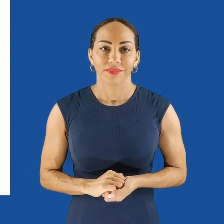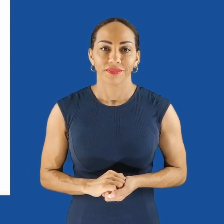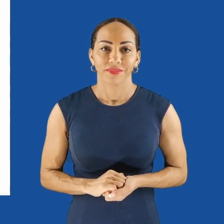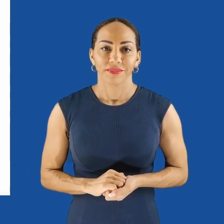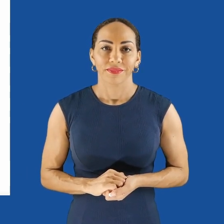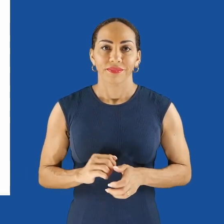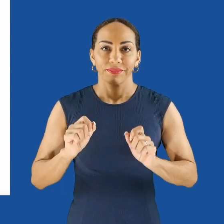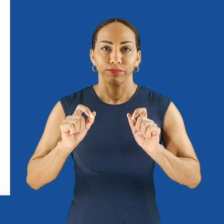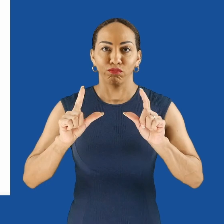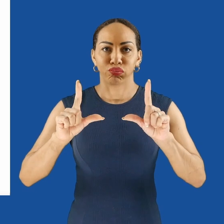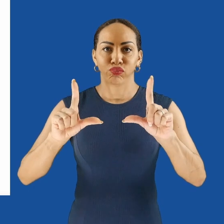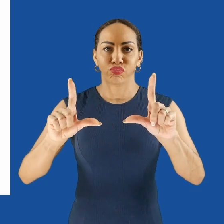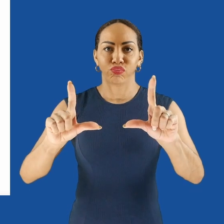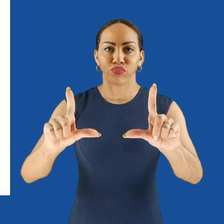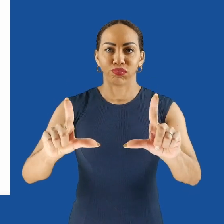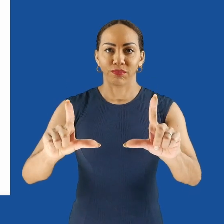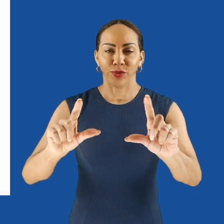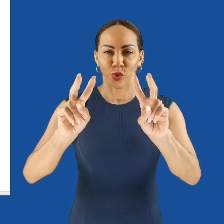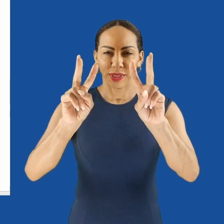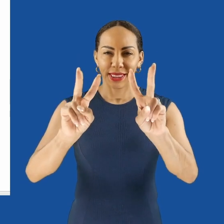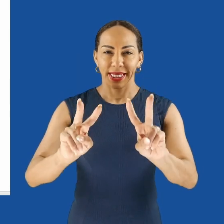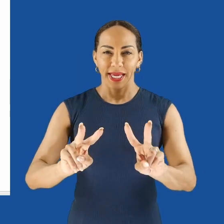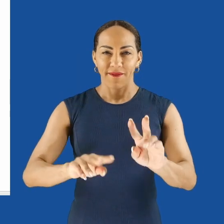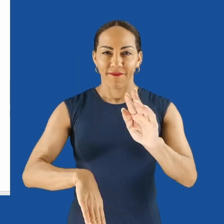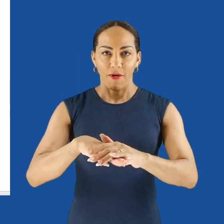I'm now going to zoom back out so you can see the full page.